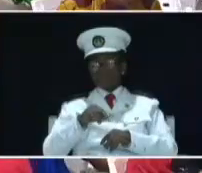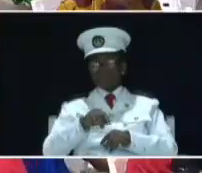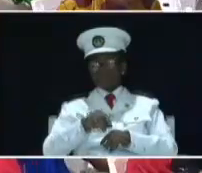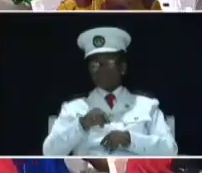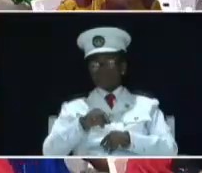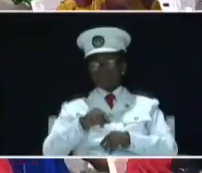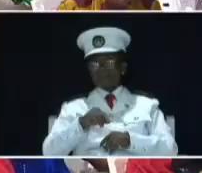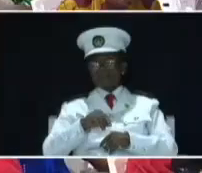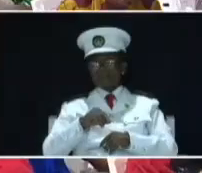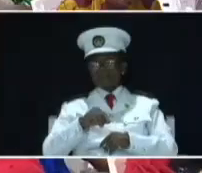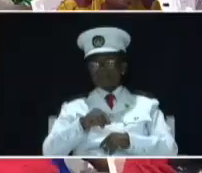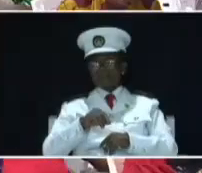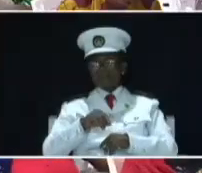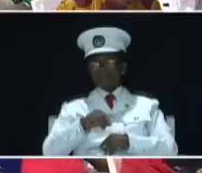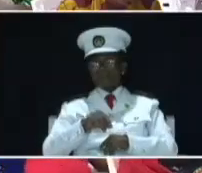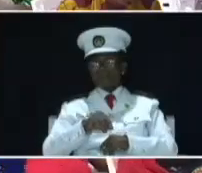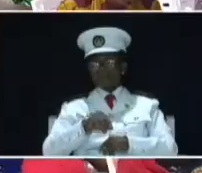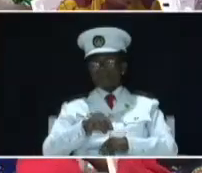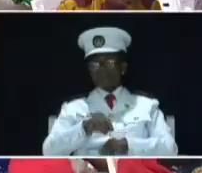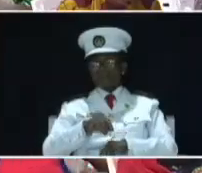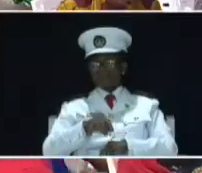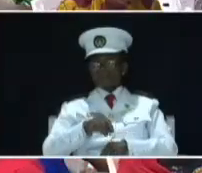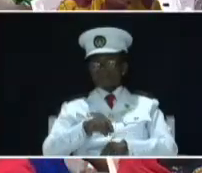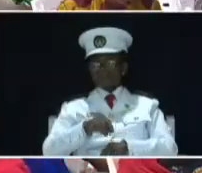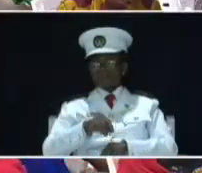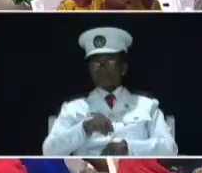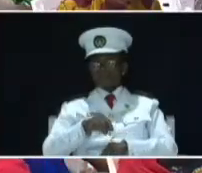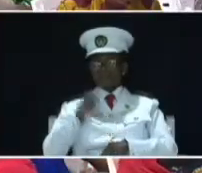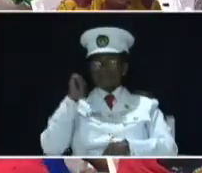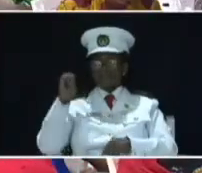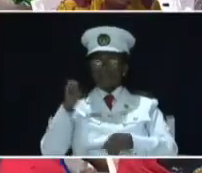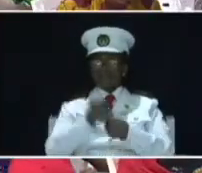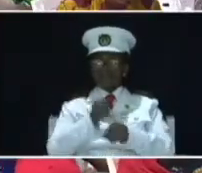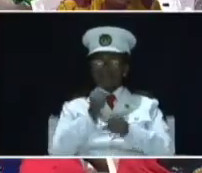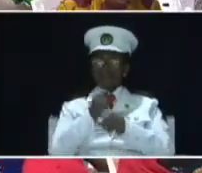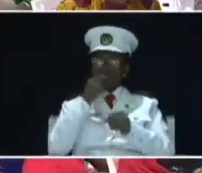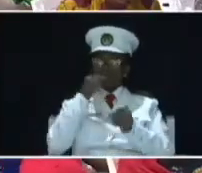17, he made a promise to his partners.